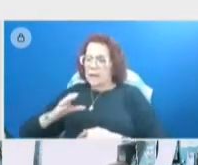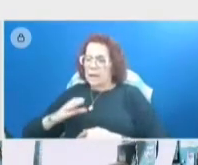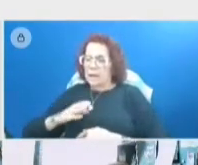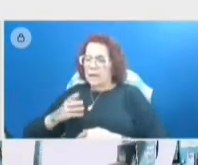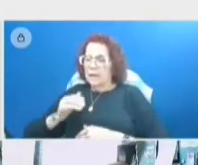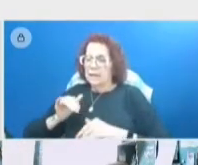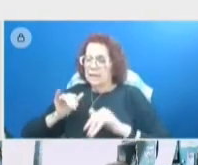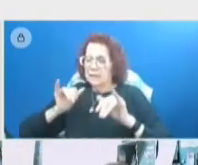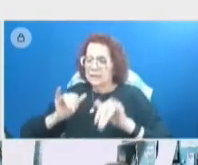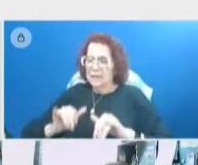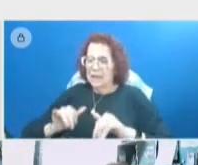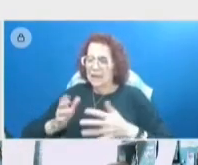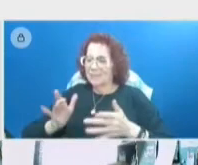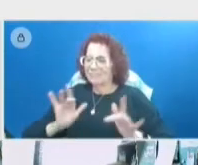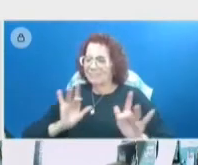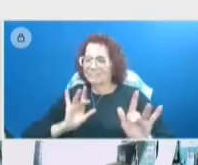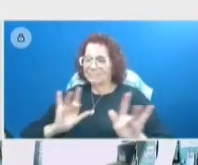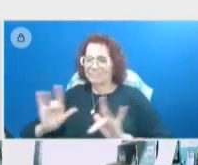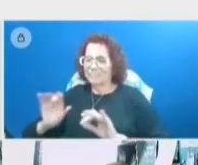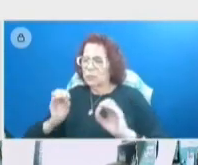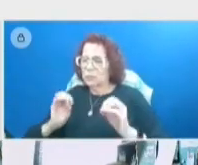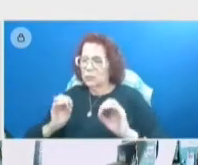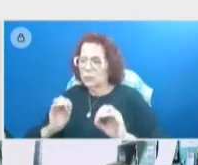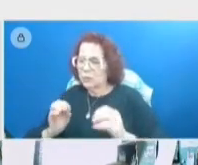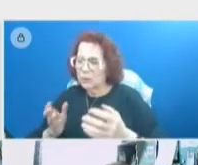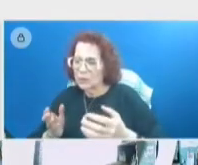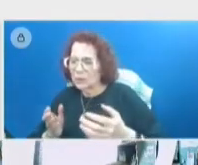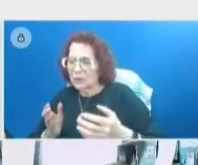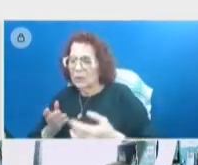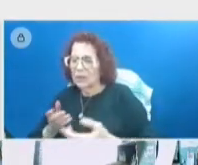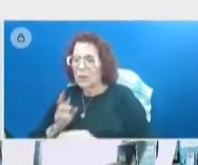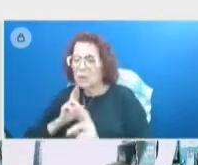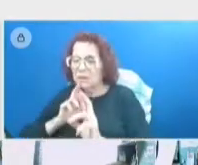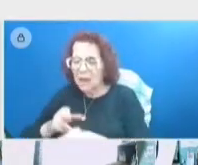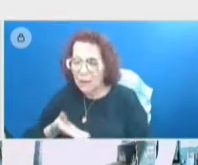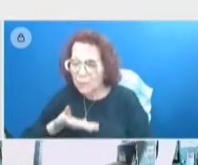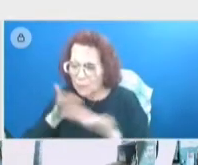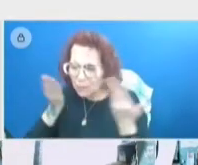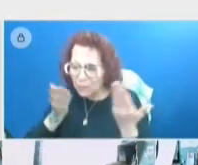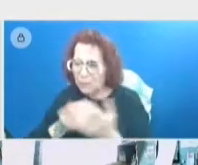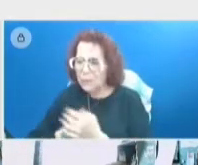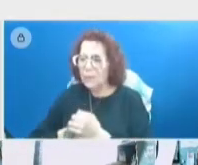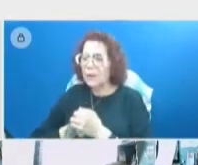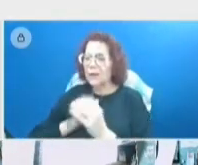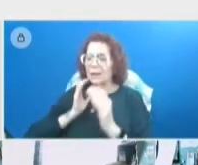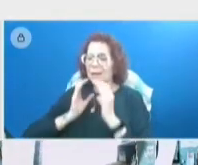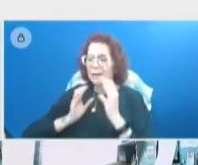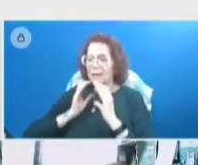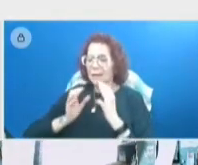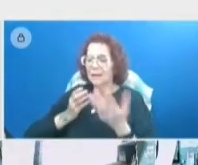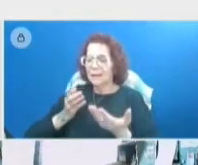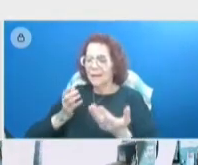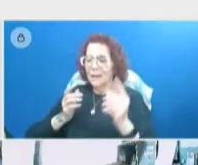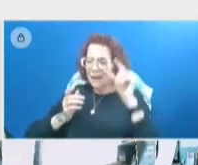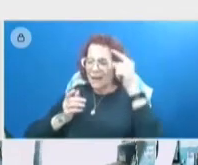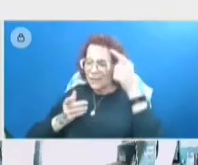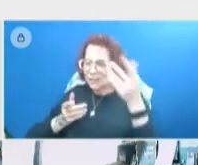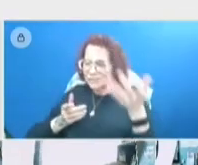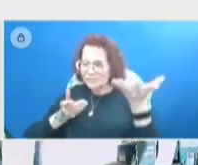not received any responses to my communications with the governor's office about filling that